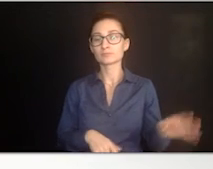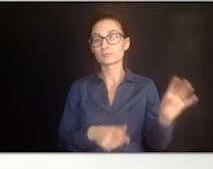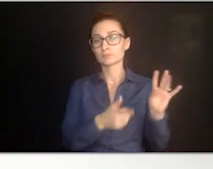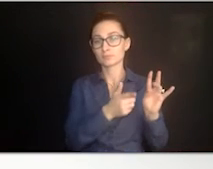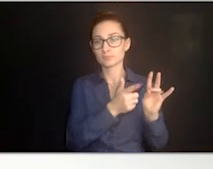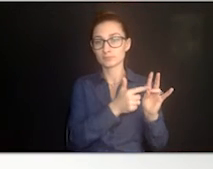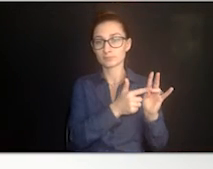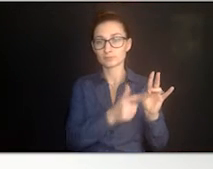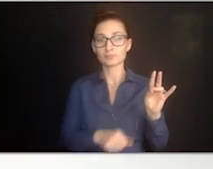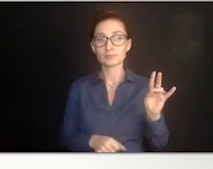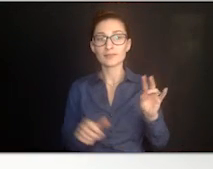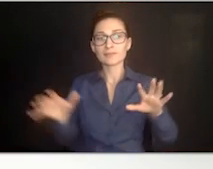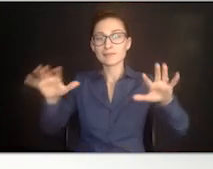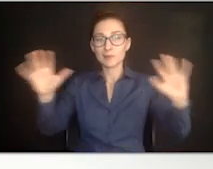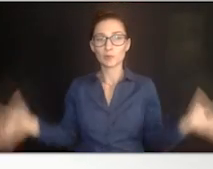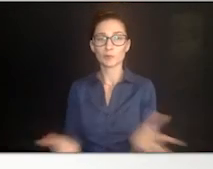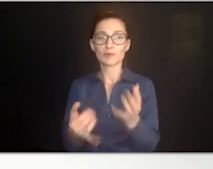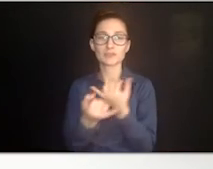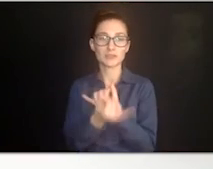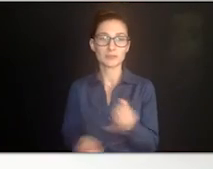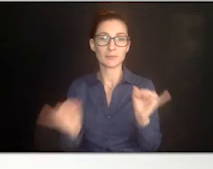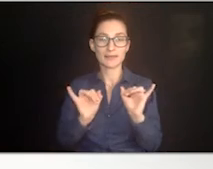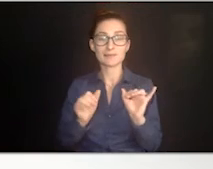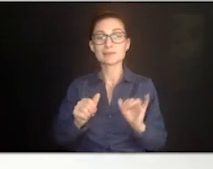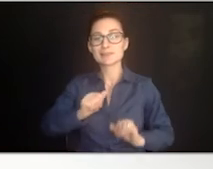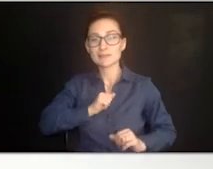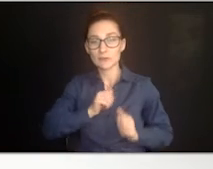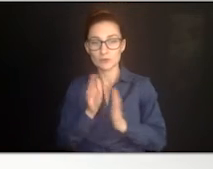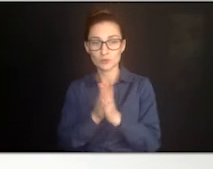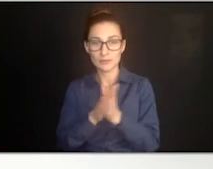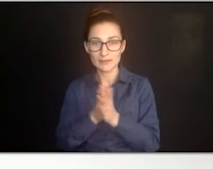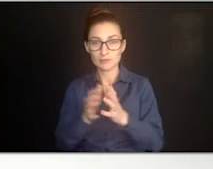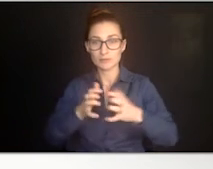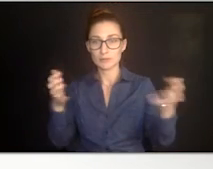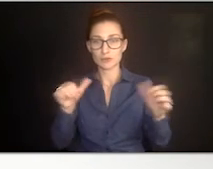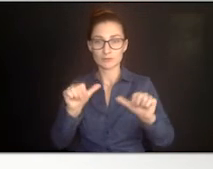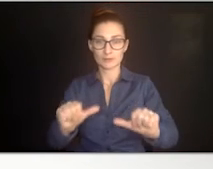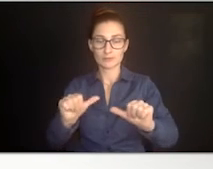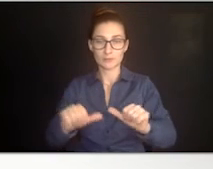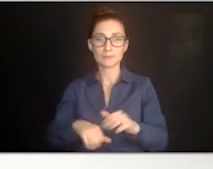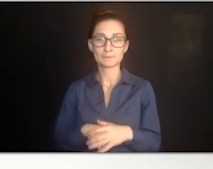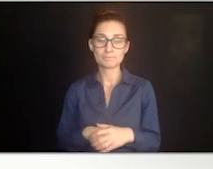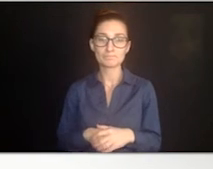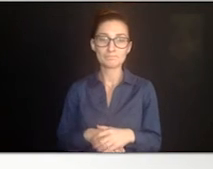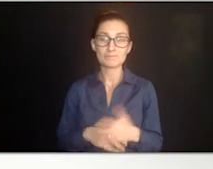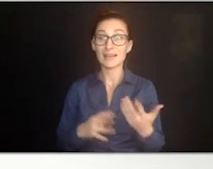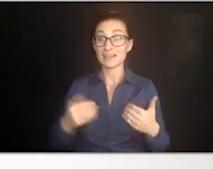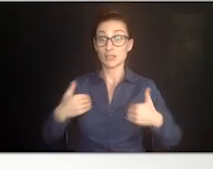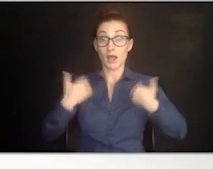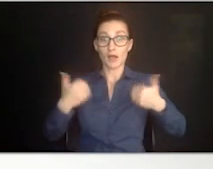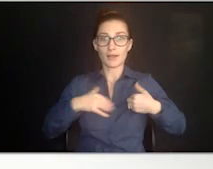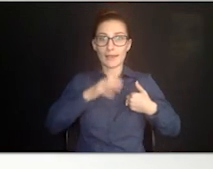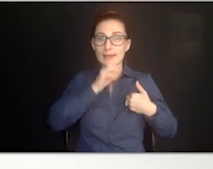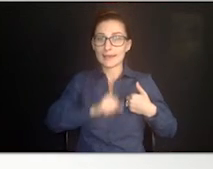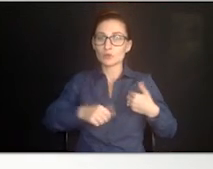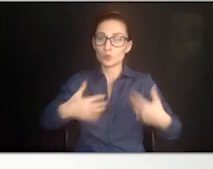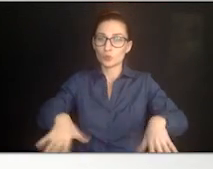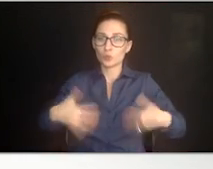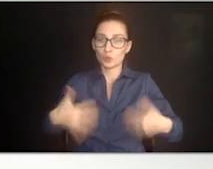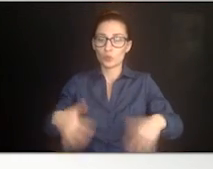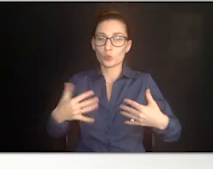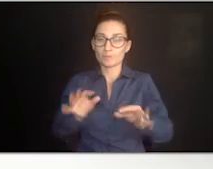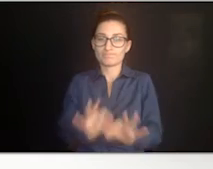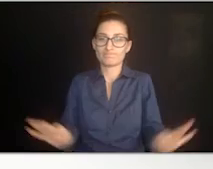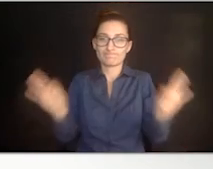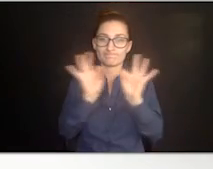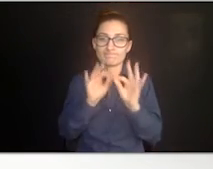And encourage independence and self-determination as much as possible from a young age.